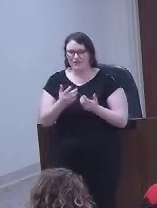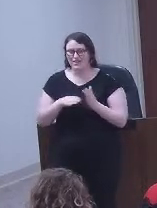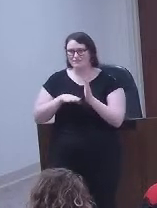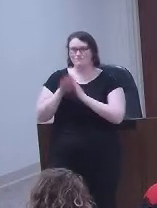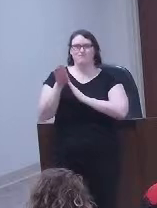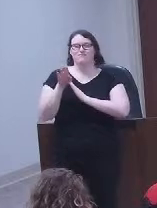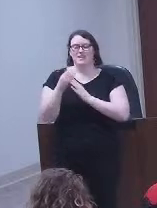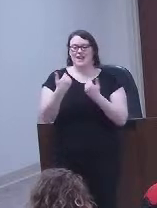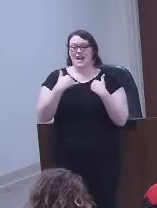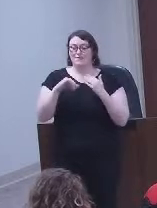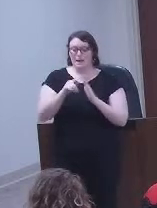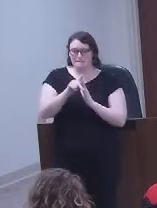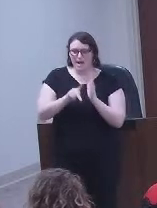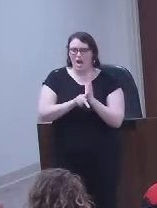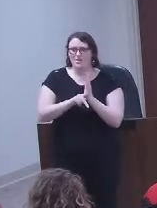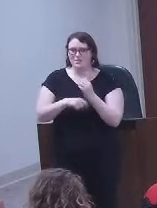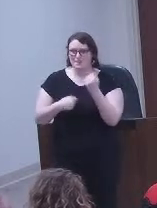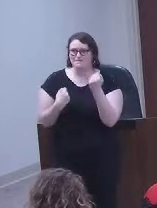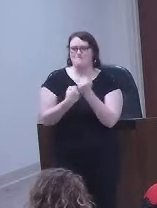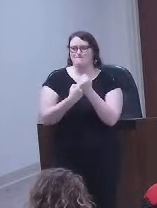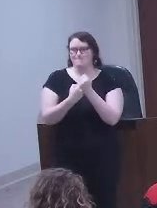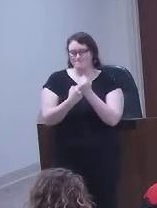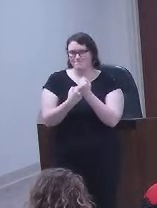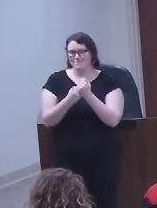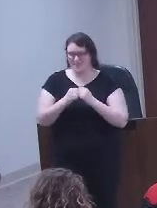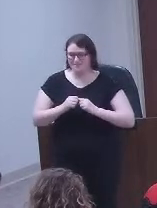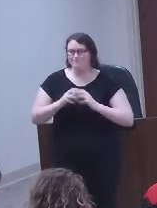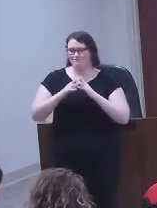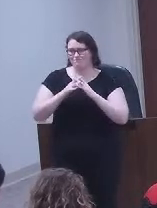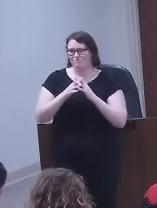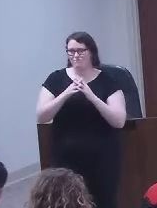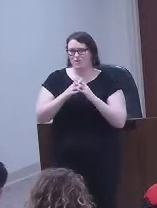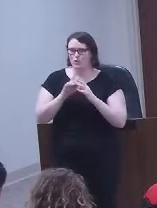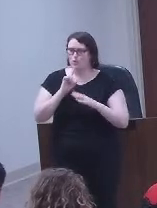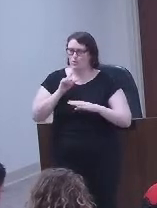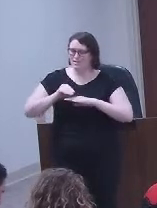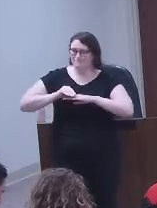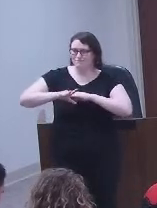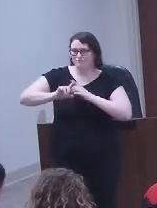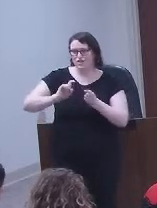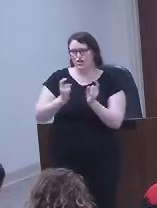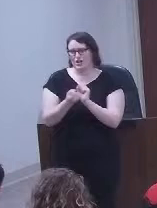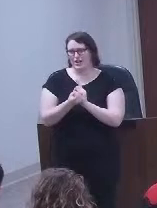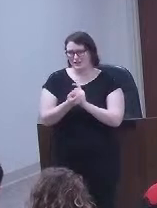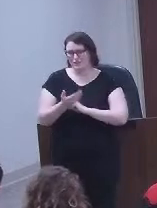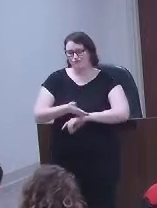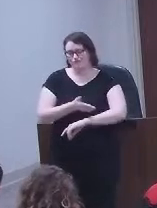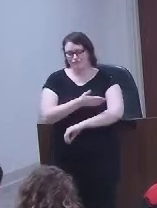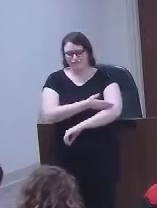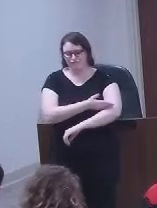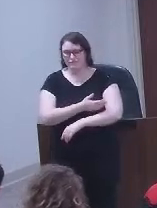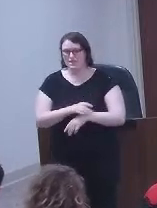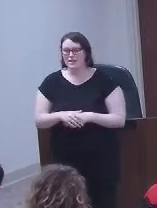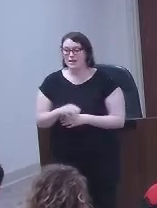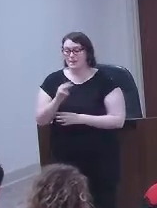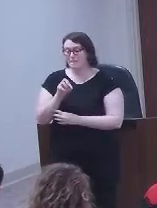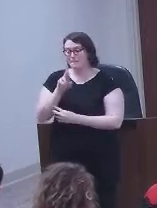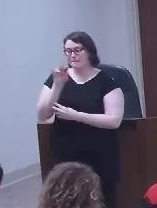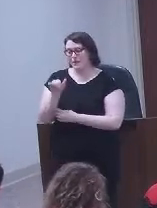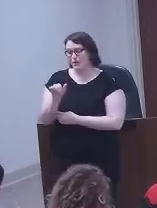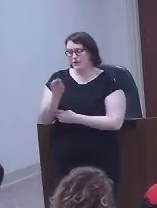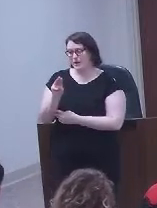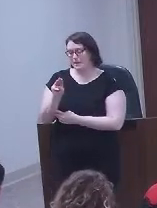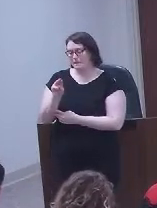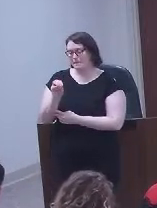finally have that policy that's instituted here to make the difference that you're working towards. So Mary Mowney's in the back. Come up,